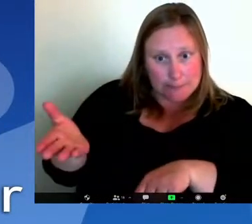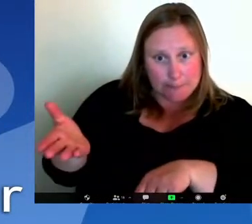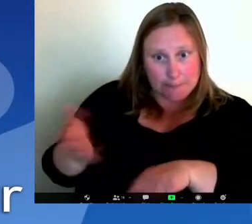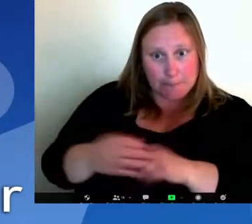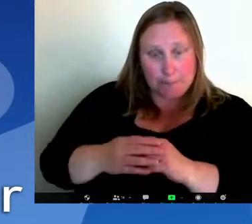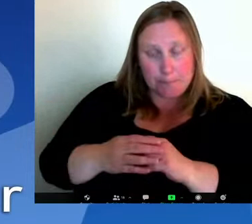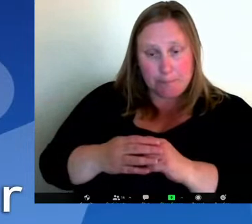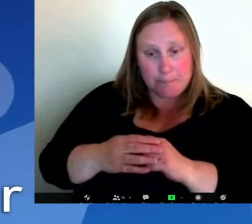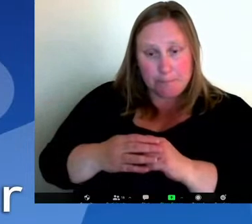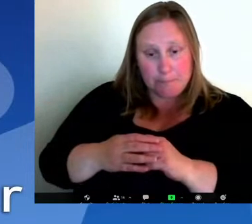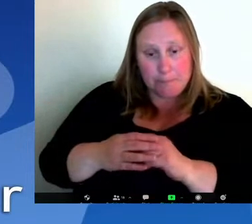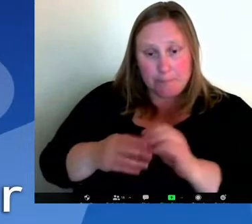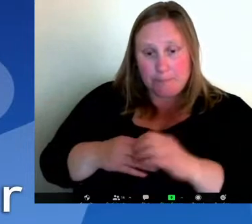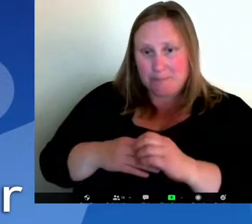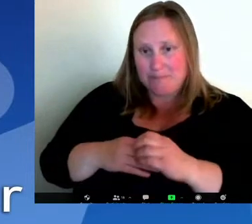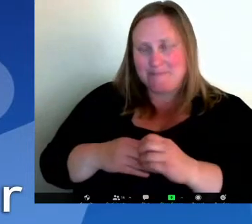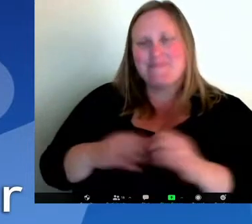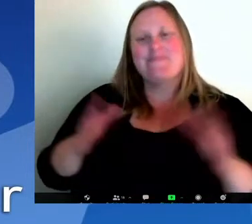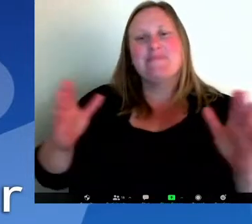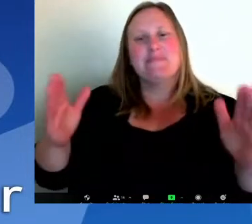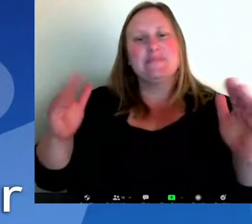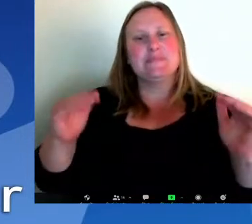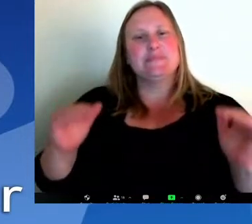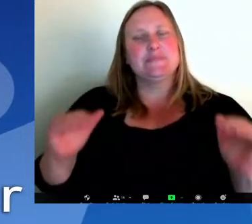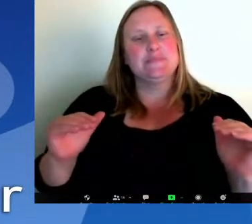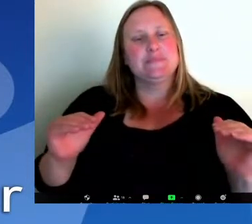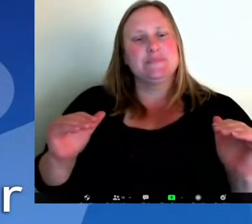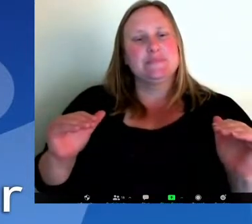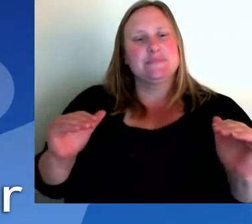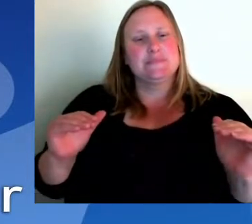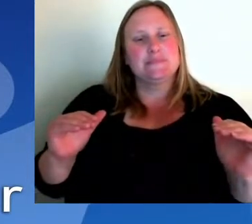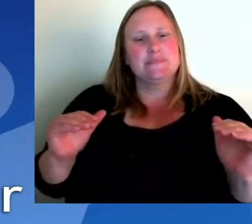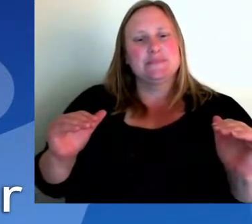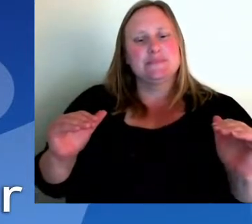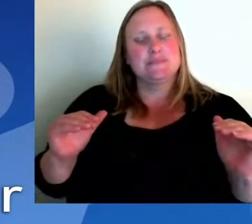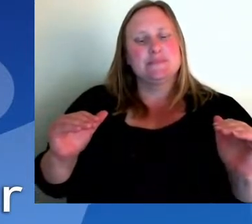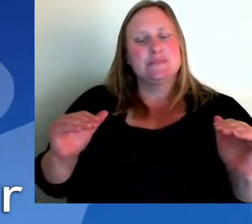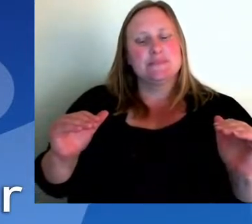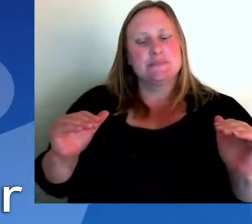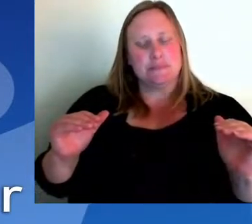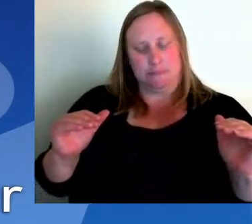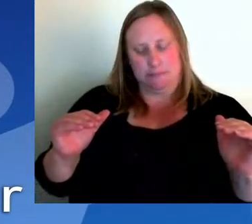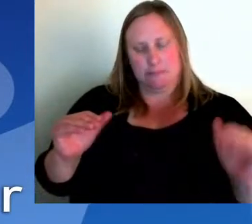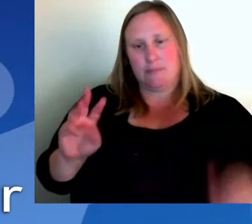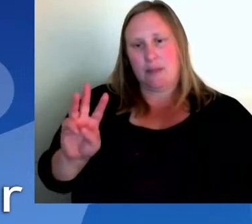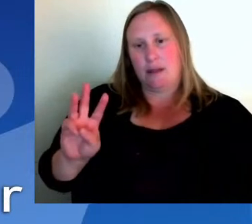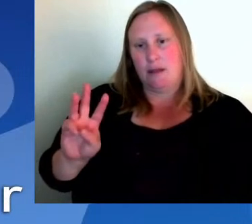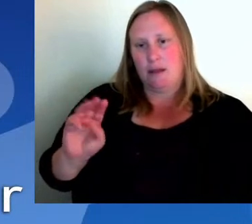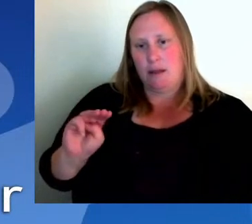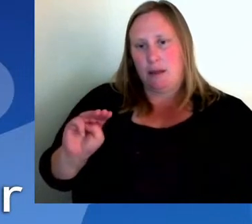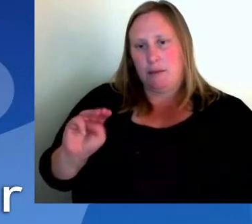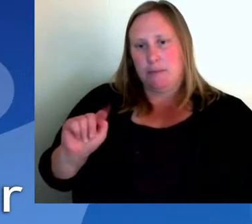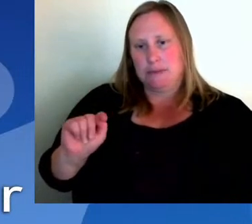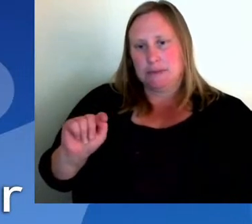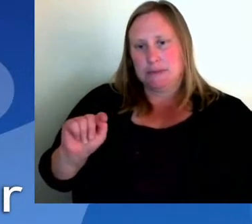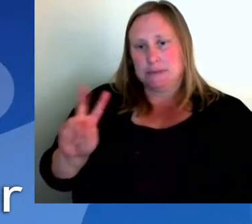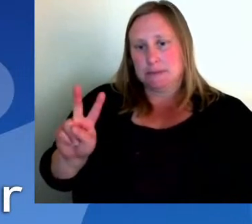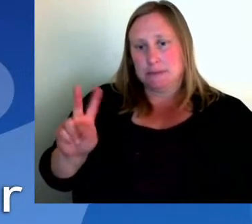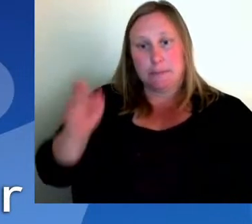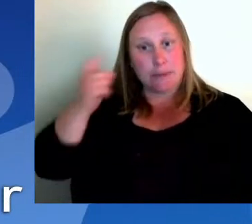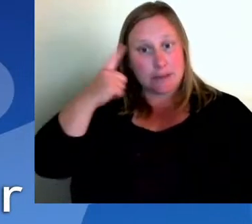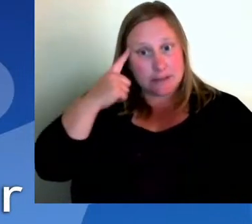All right, we'll try to get back to Madeline. And let's go now to Maria Lizignoli at WMTV in Madison.